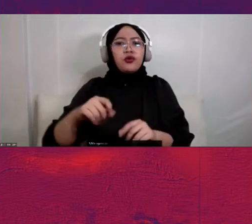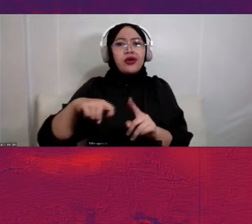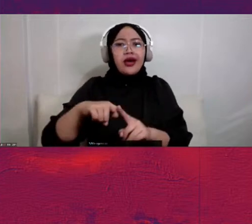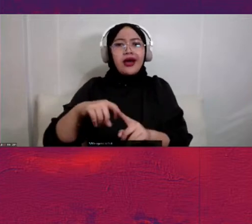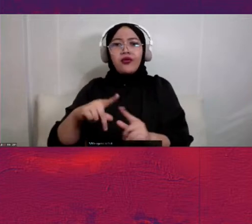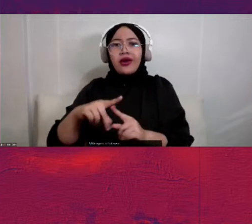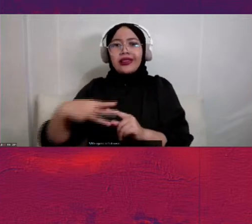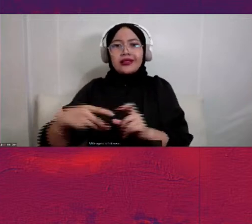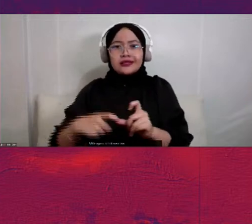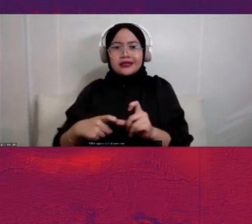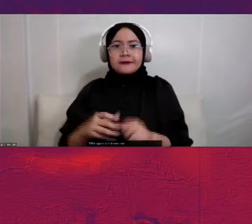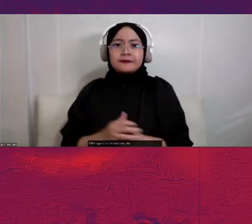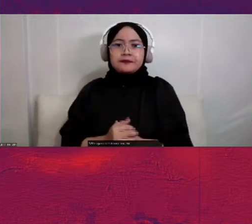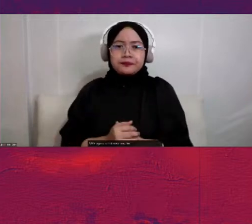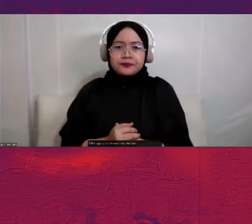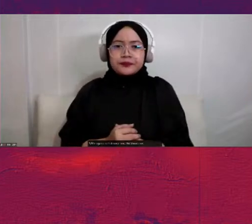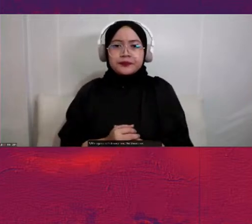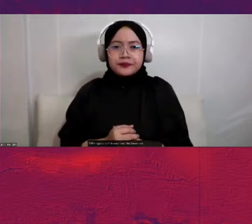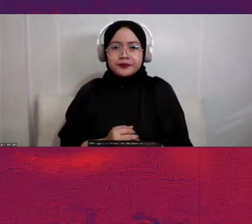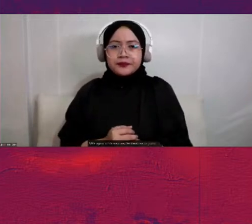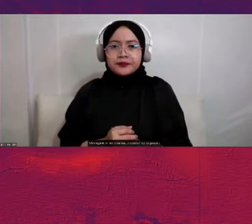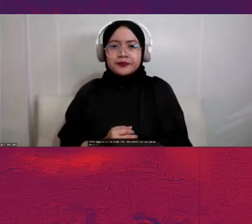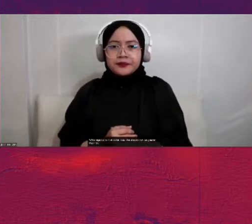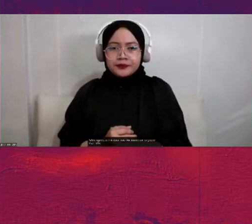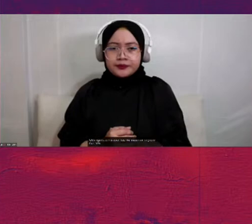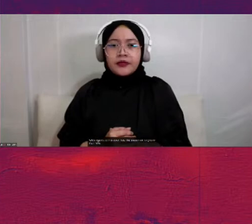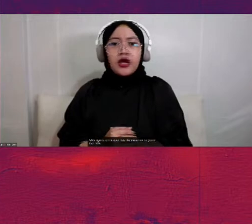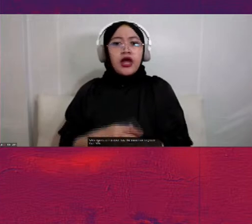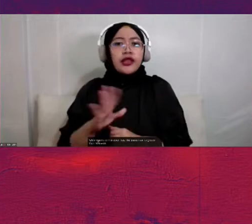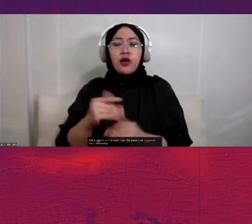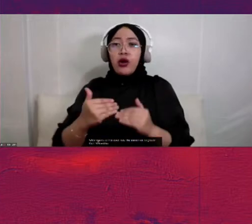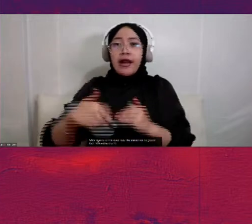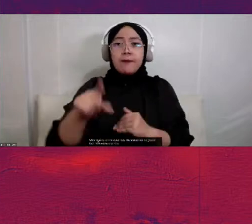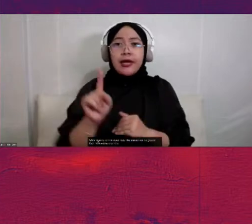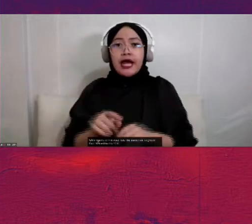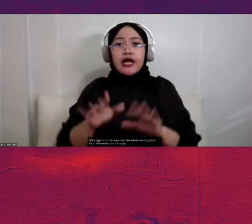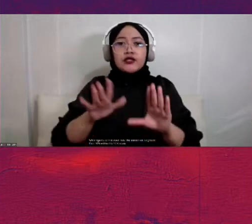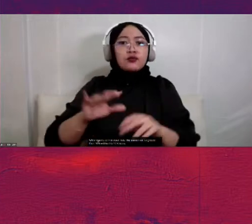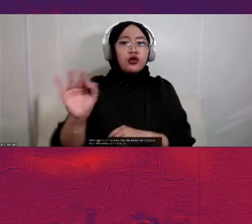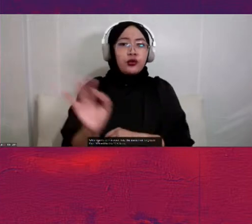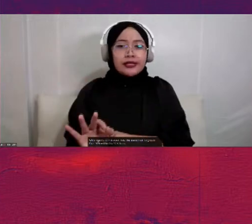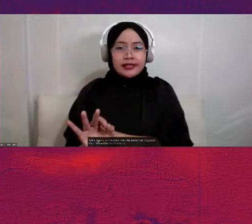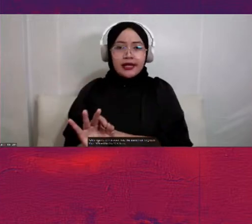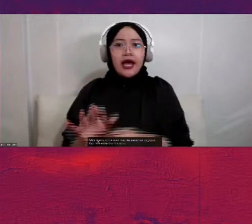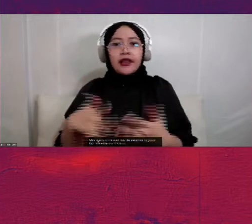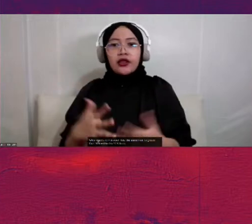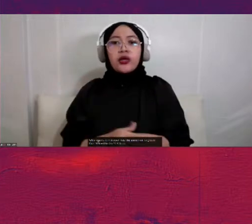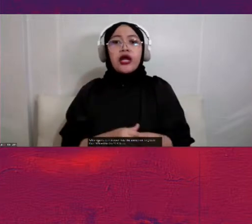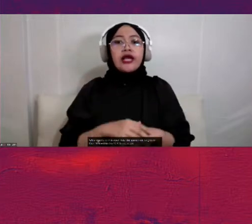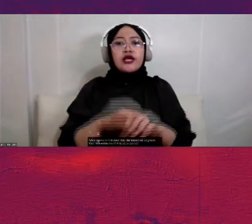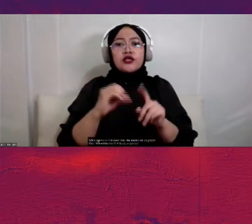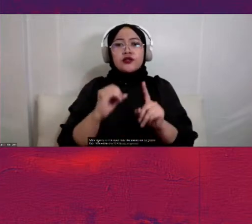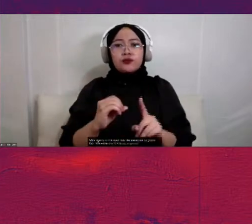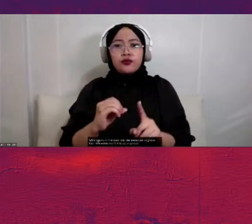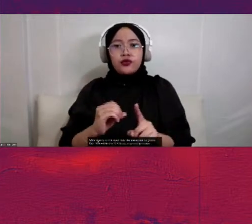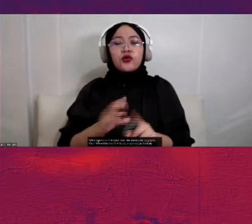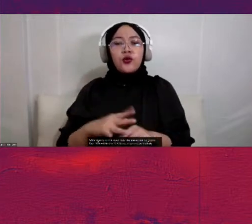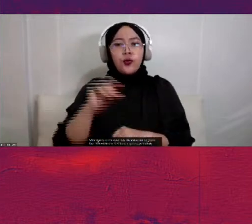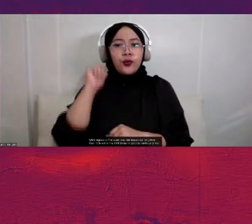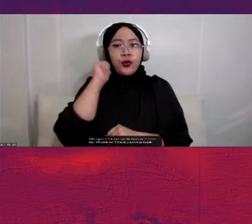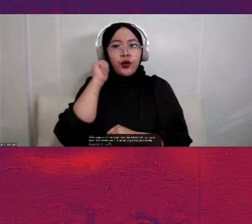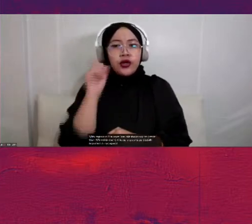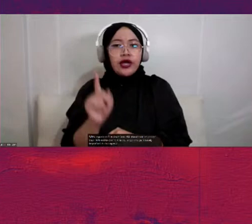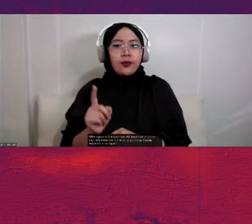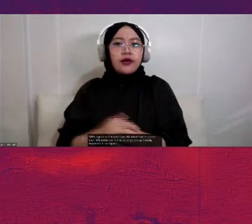to forest cover loss, this should not be greater than 10% within a 10K radius. A cyclone, particularly important